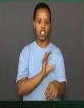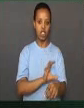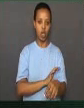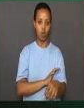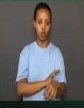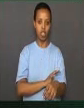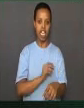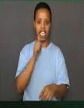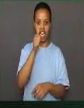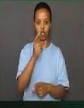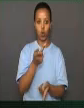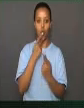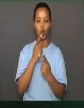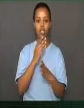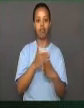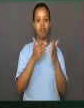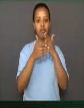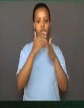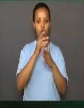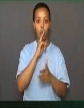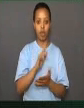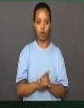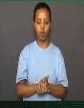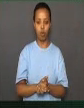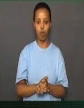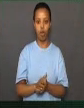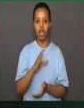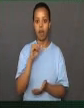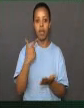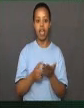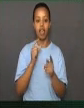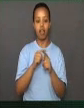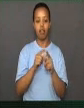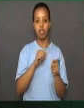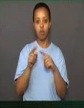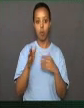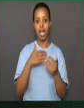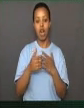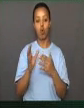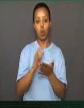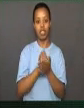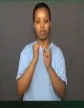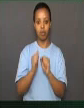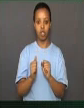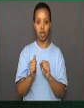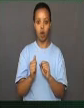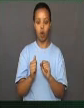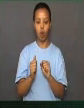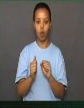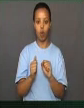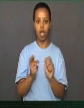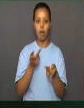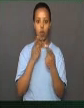build proteins. While this term can be used simply to describe